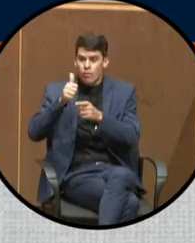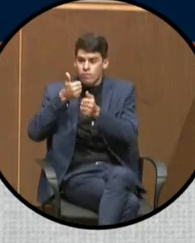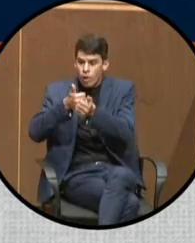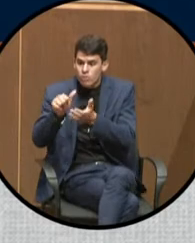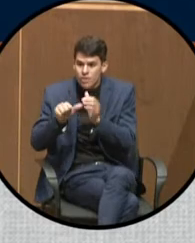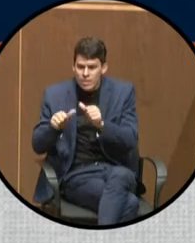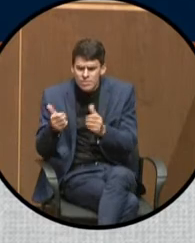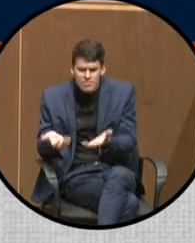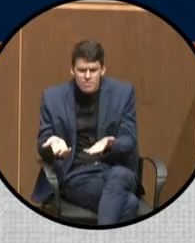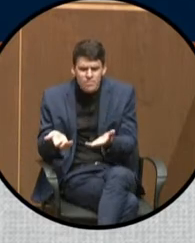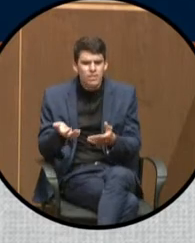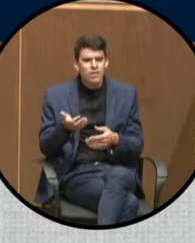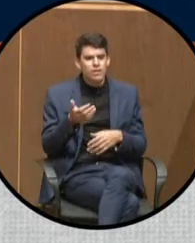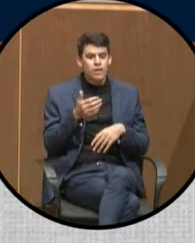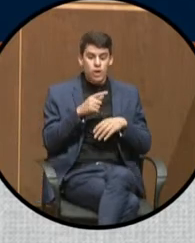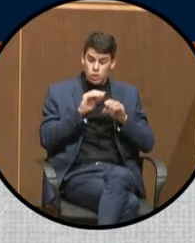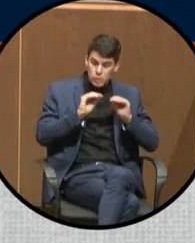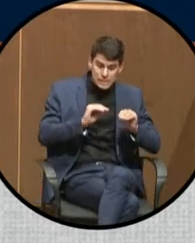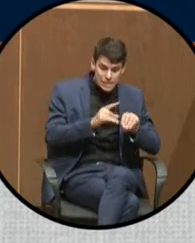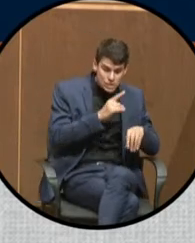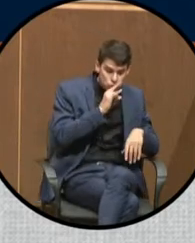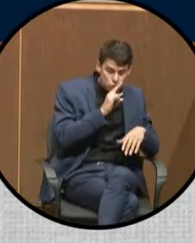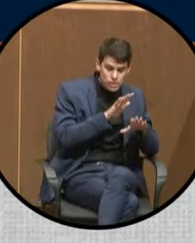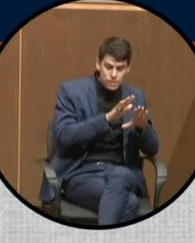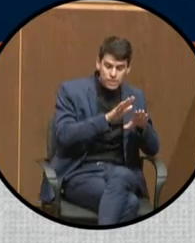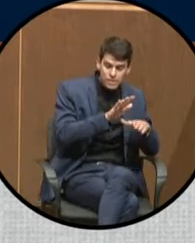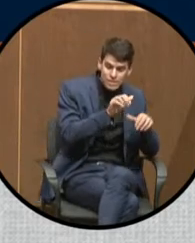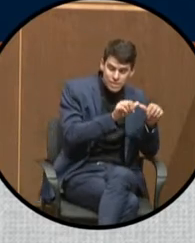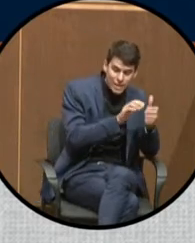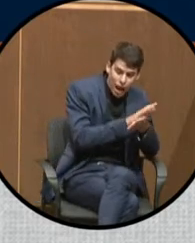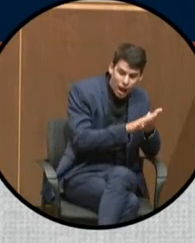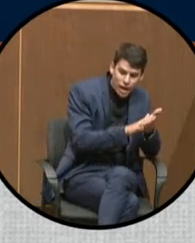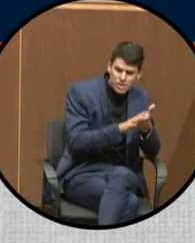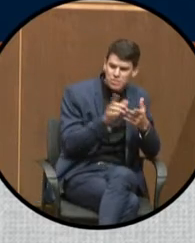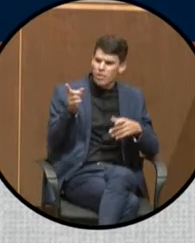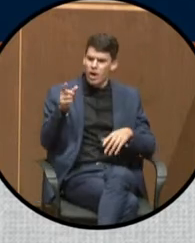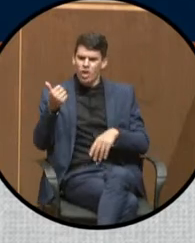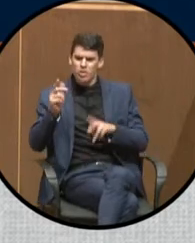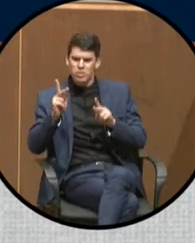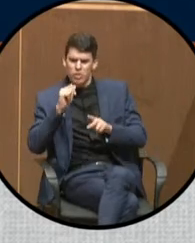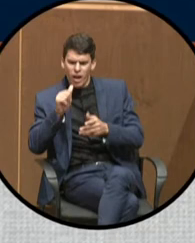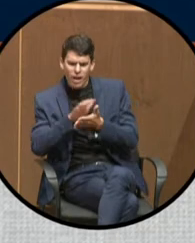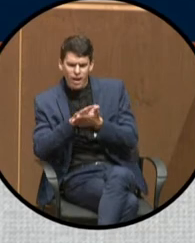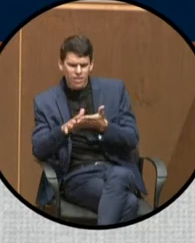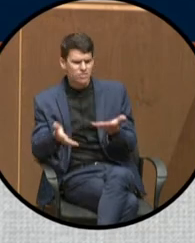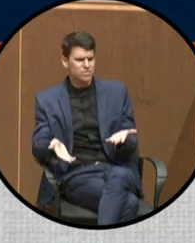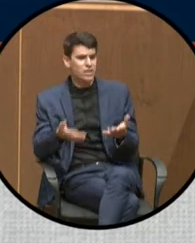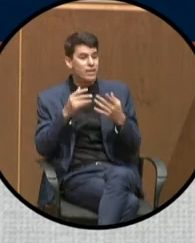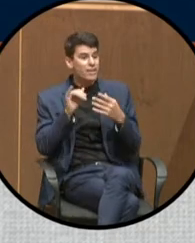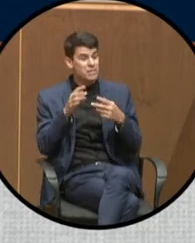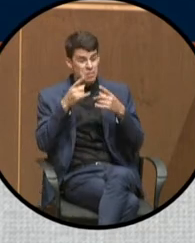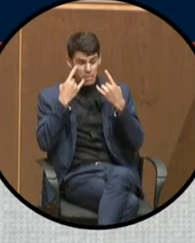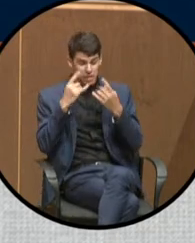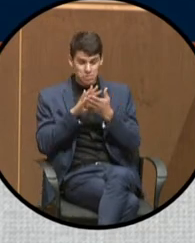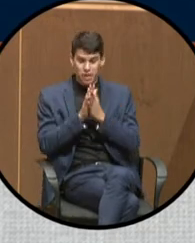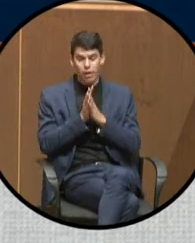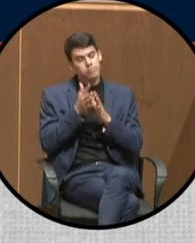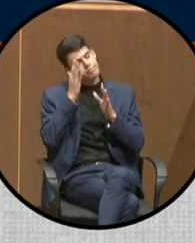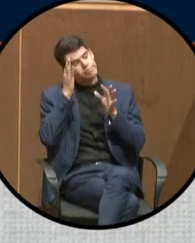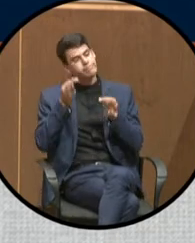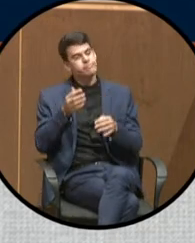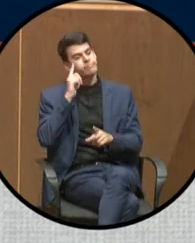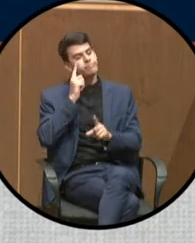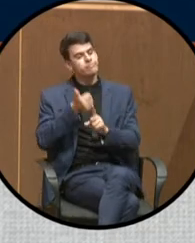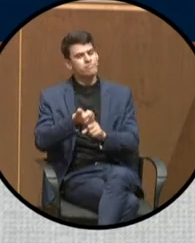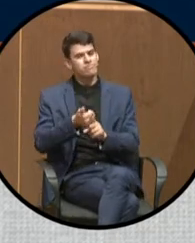him to be kind and look out for others when no one is doing that for him? If masks become optional, will there be bullying of the